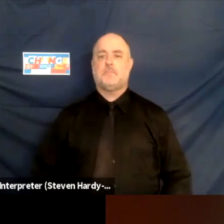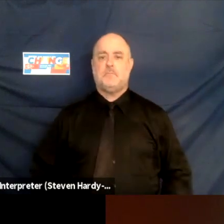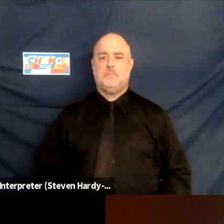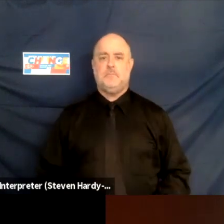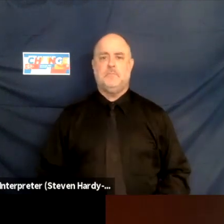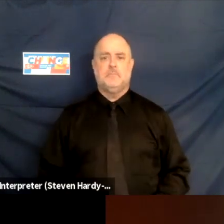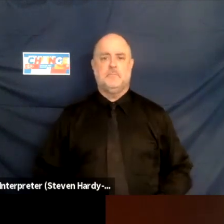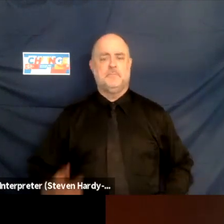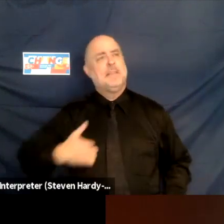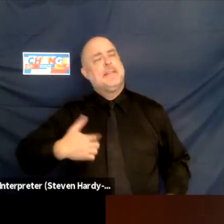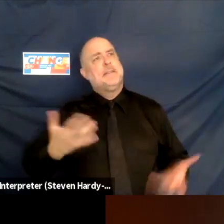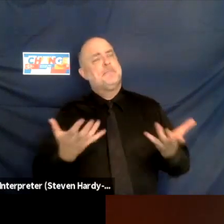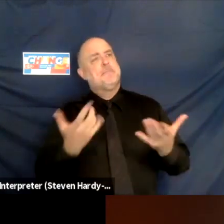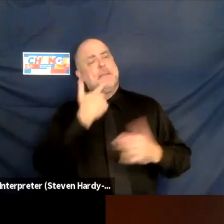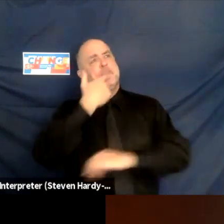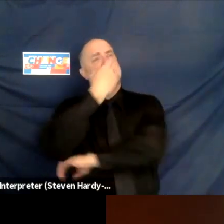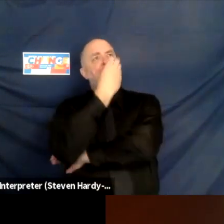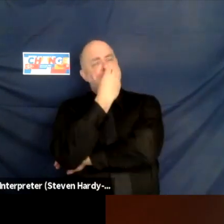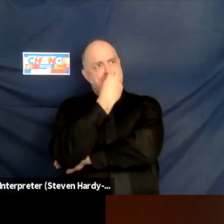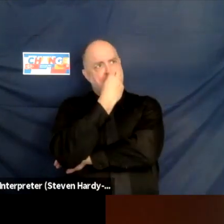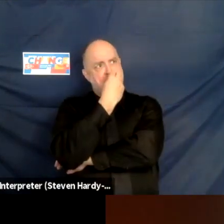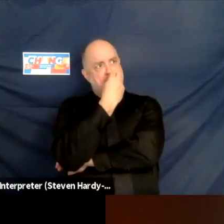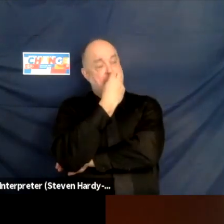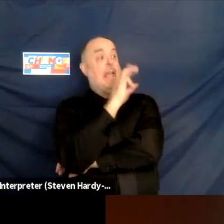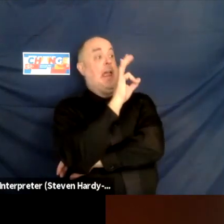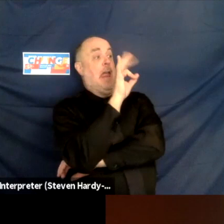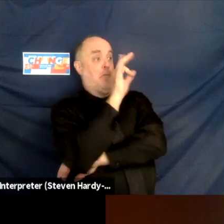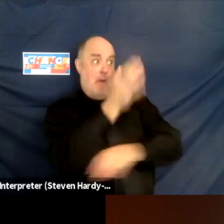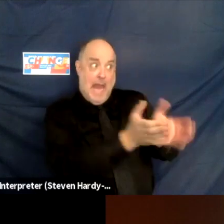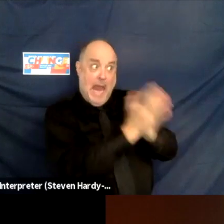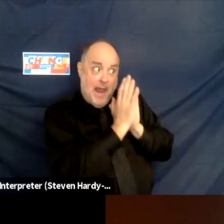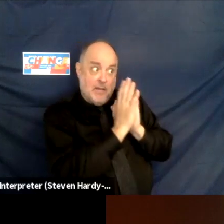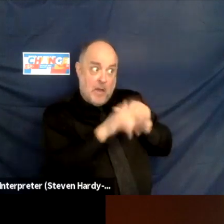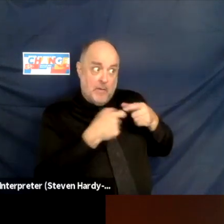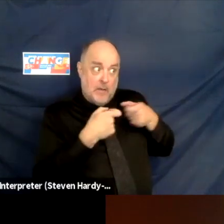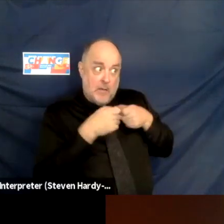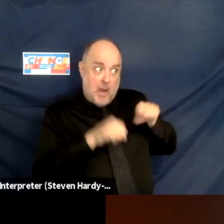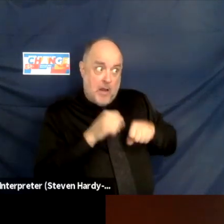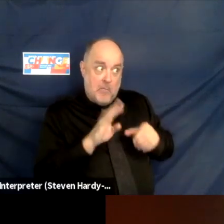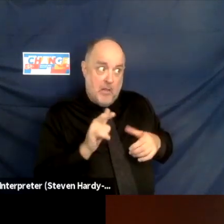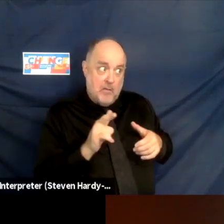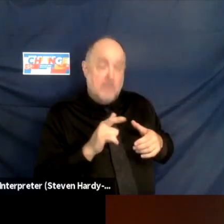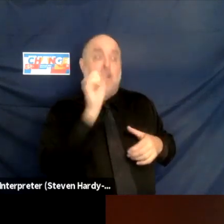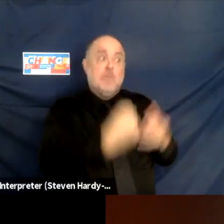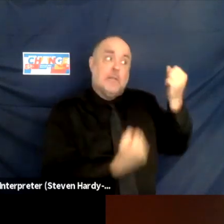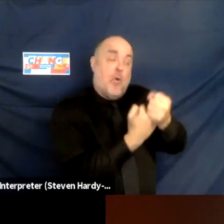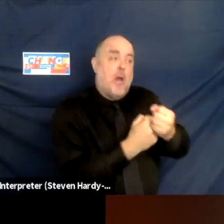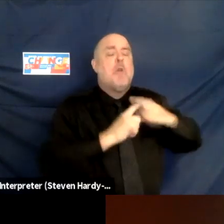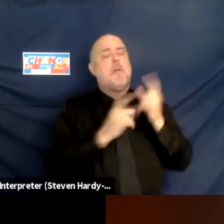here's how I'm going to say it. So if you asked about the e-bike bill, say we support it, but we're focused on